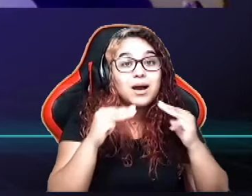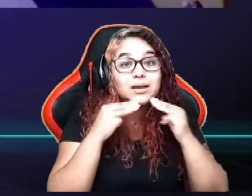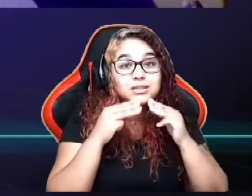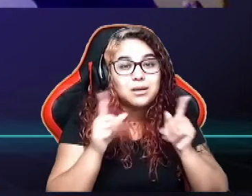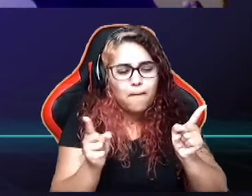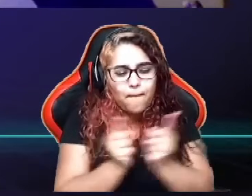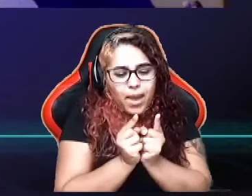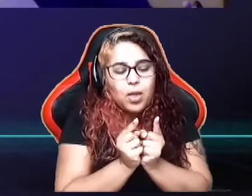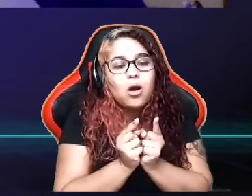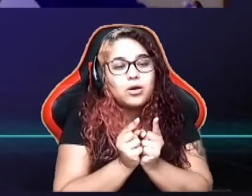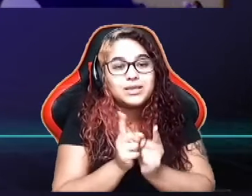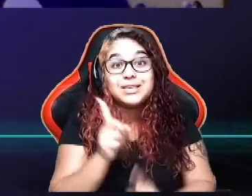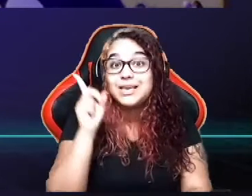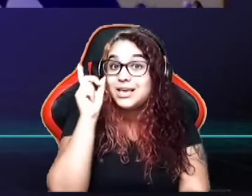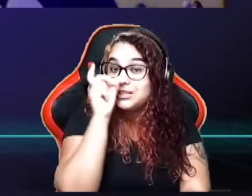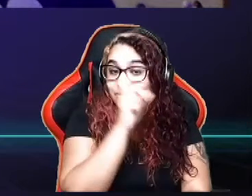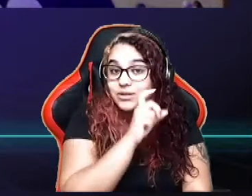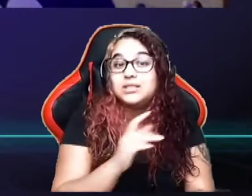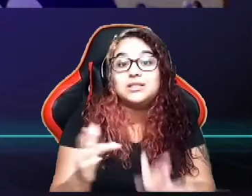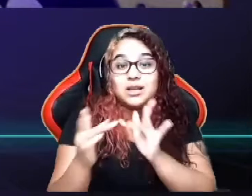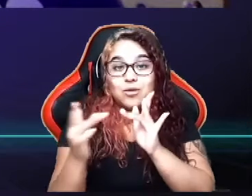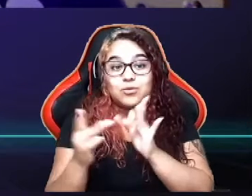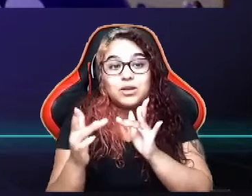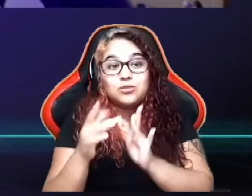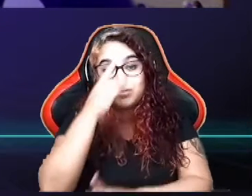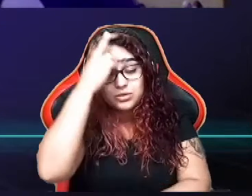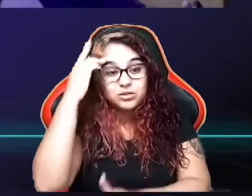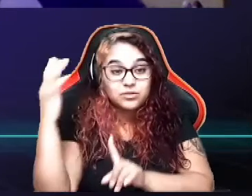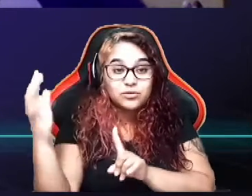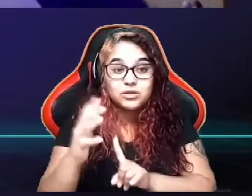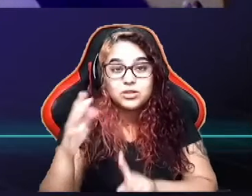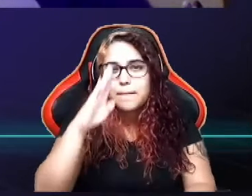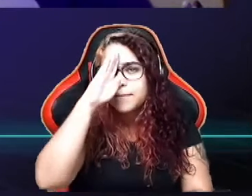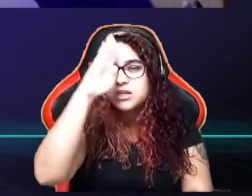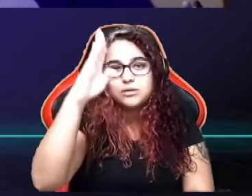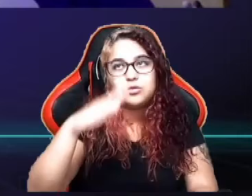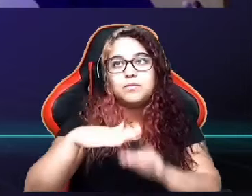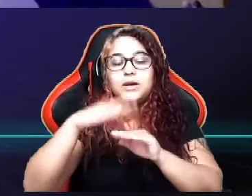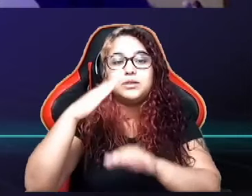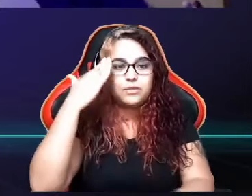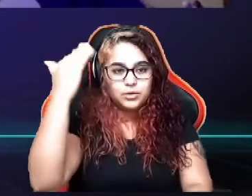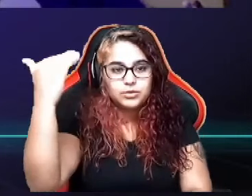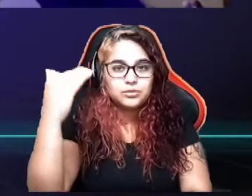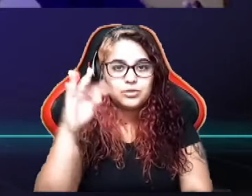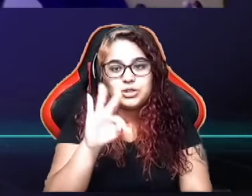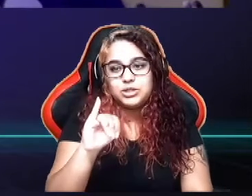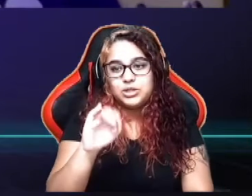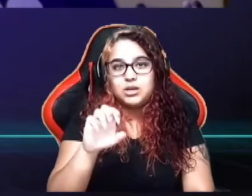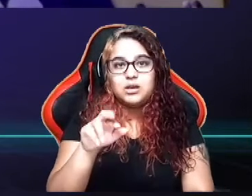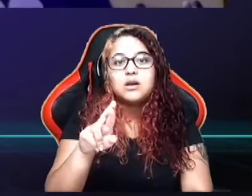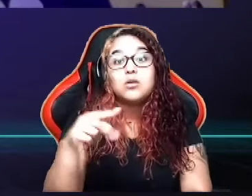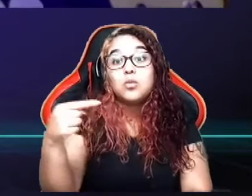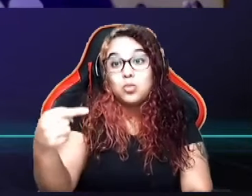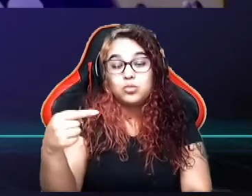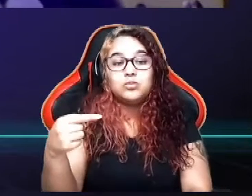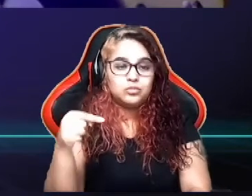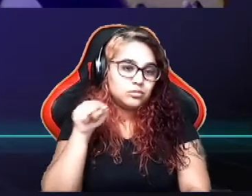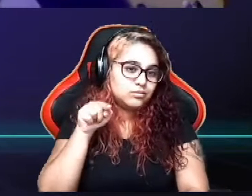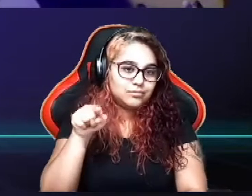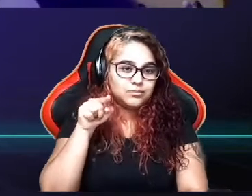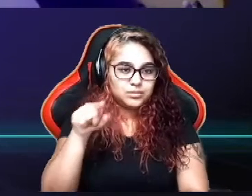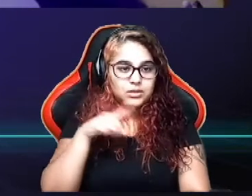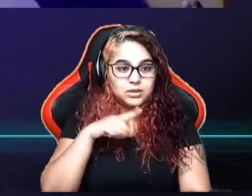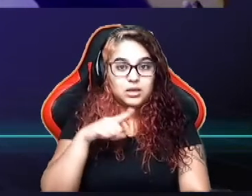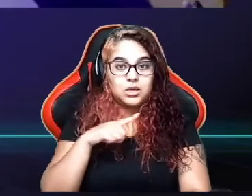with a very low marketing budget, and it's hard to contact an influencer, especially the major ones, right? The tier